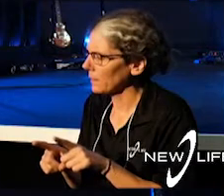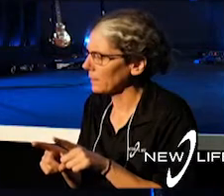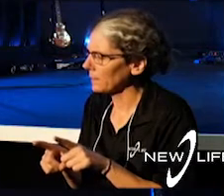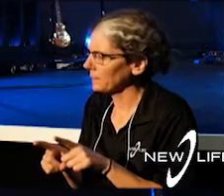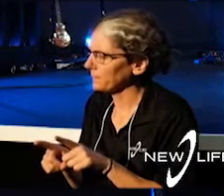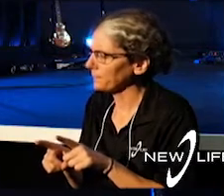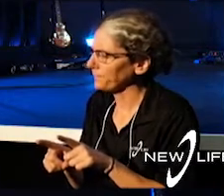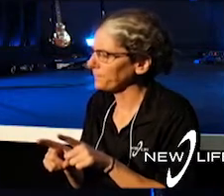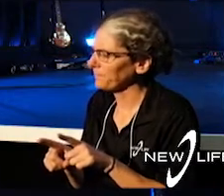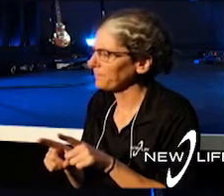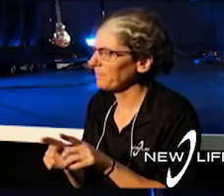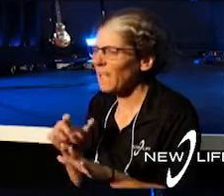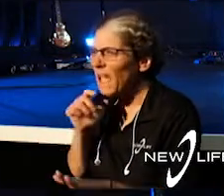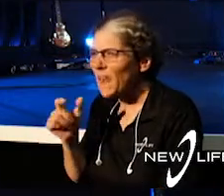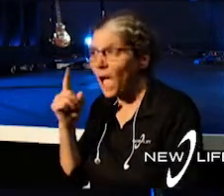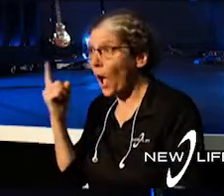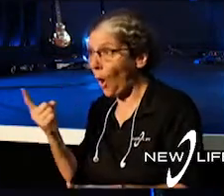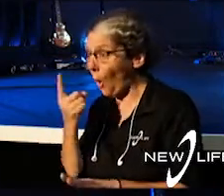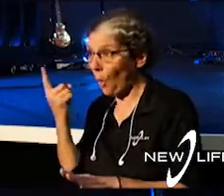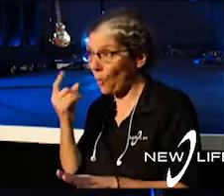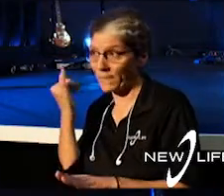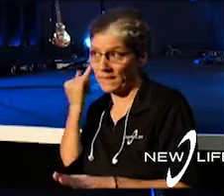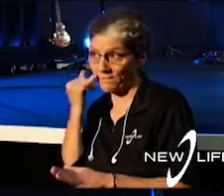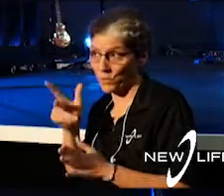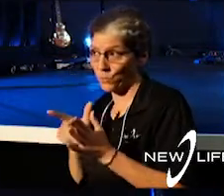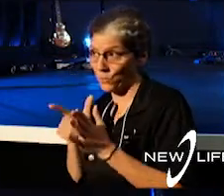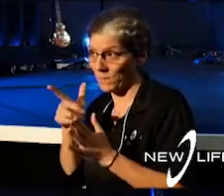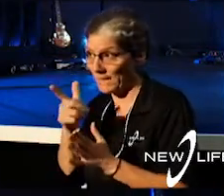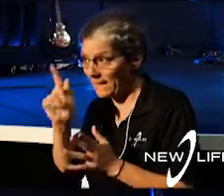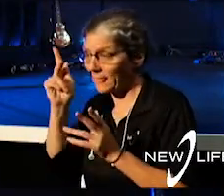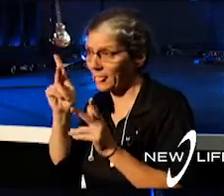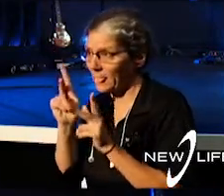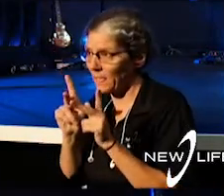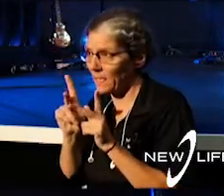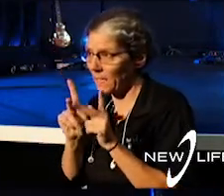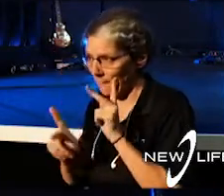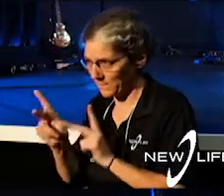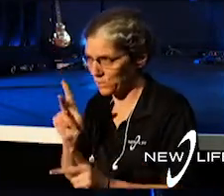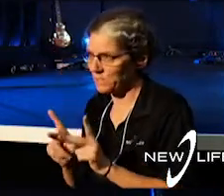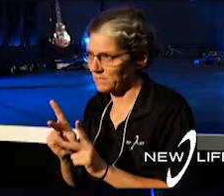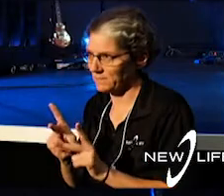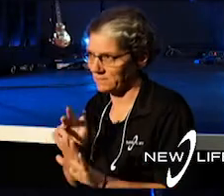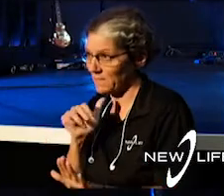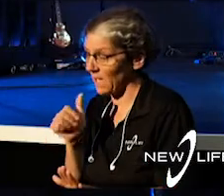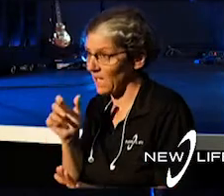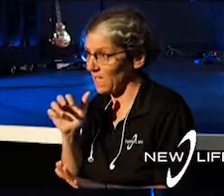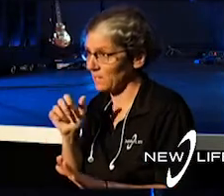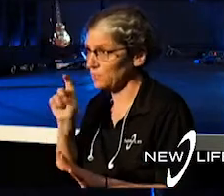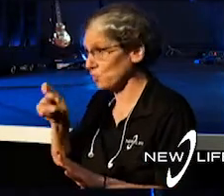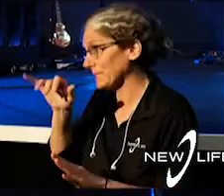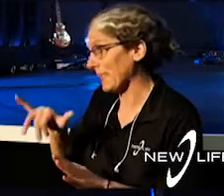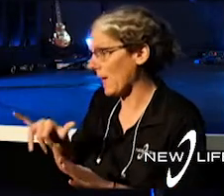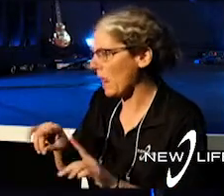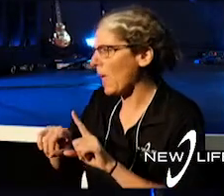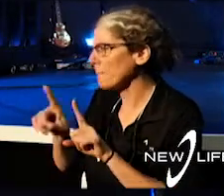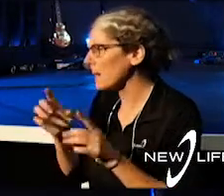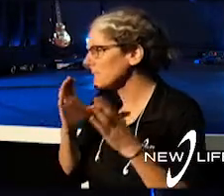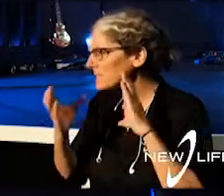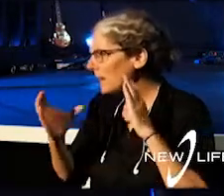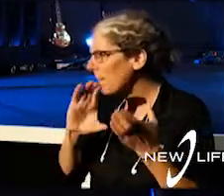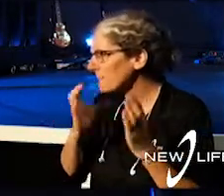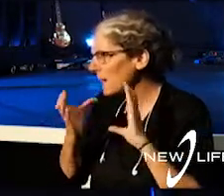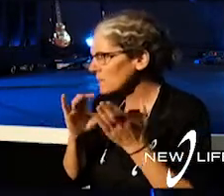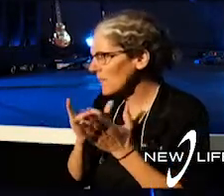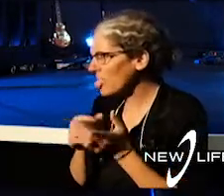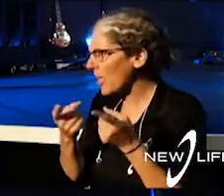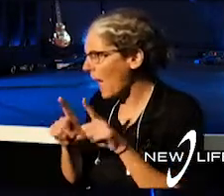He's not saying this only applies if you get so angry you actually kill someone, which I know sometimes we feel like that. But when you get so angry,